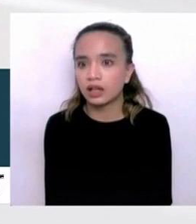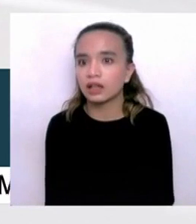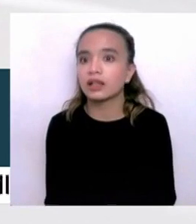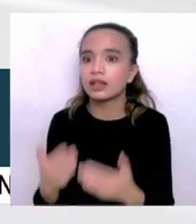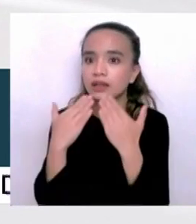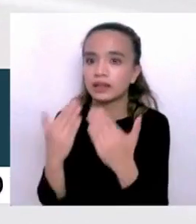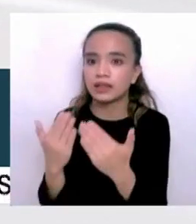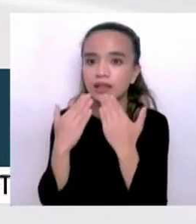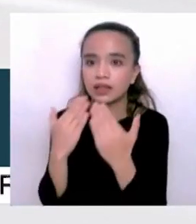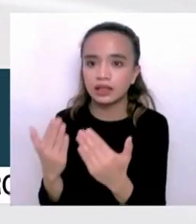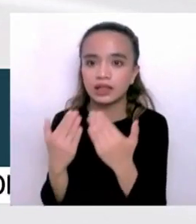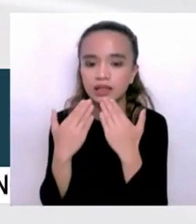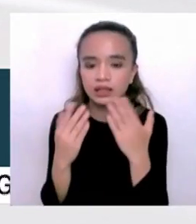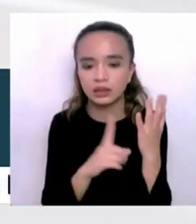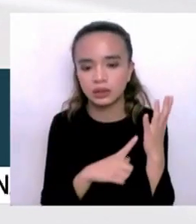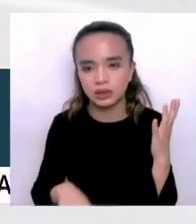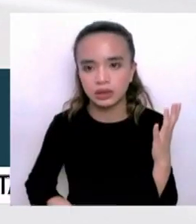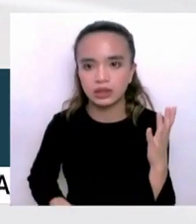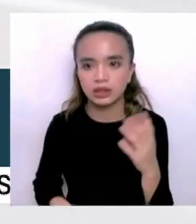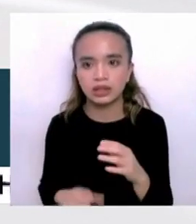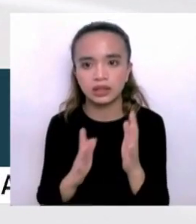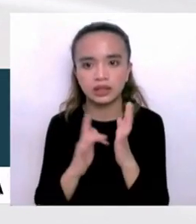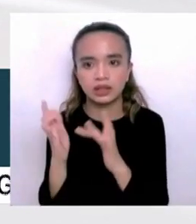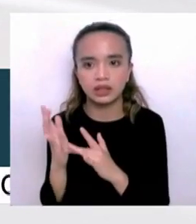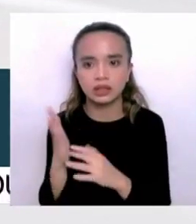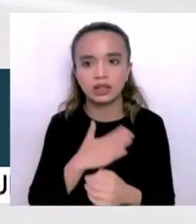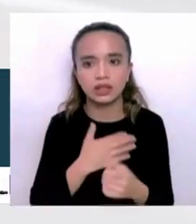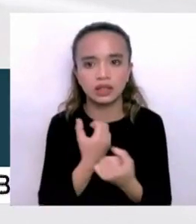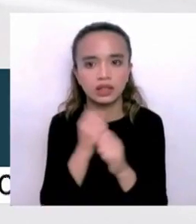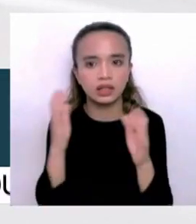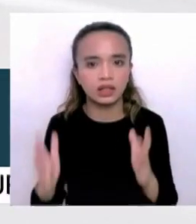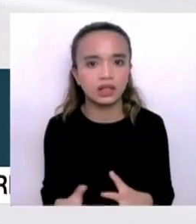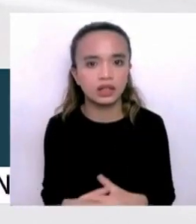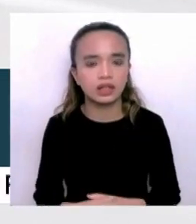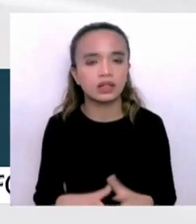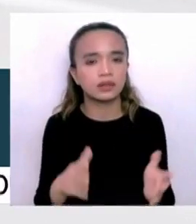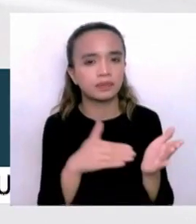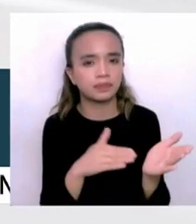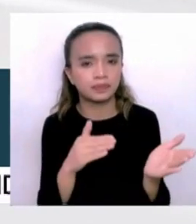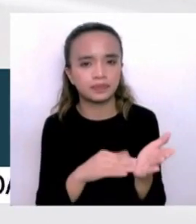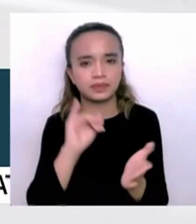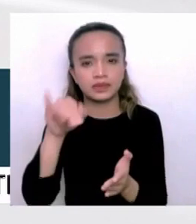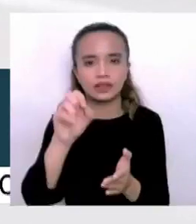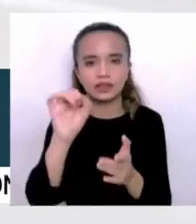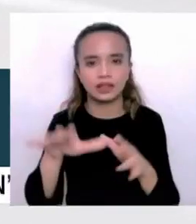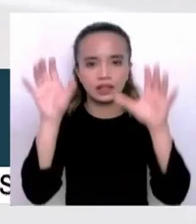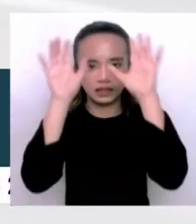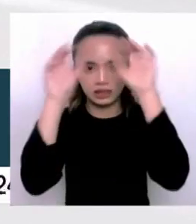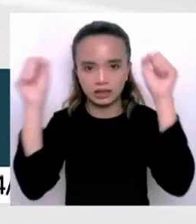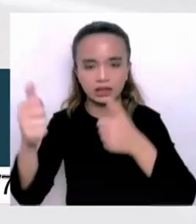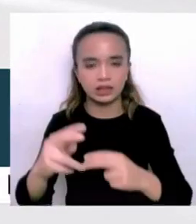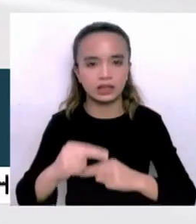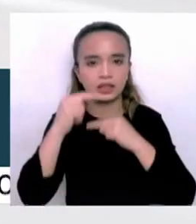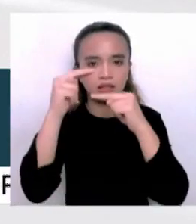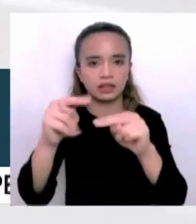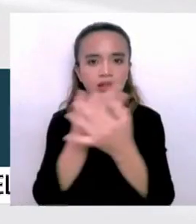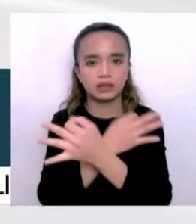Thanking the Lord, Lord Jesus, my Savior. Dr. Joey Montemayor, presidential candidate of